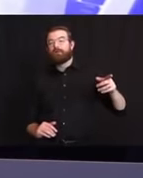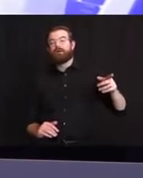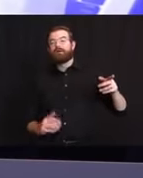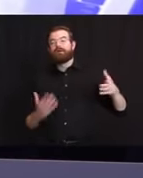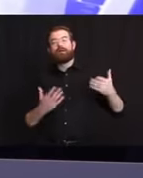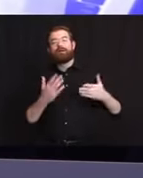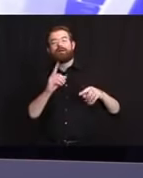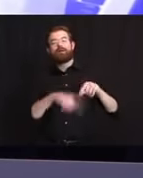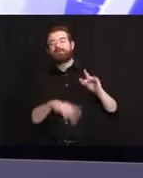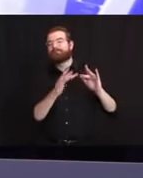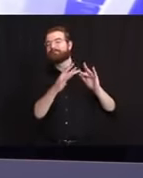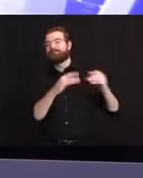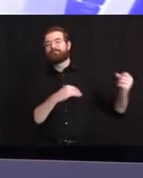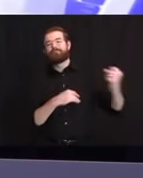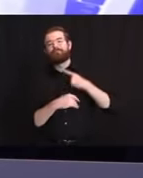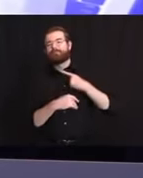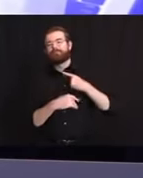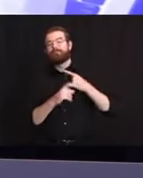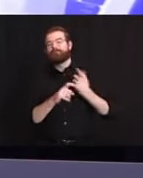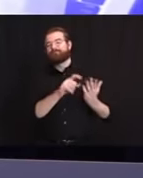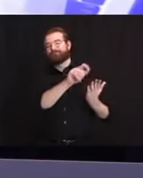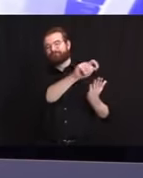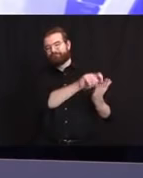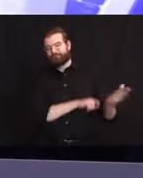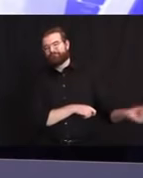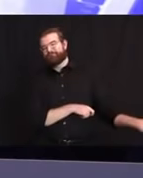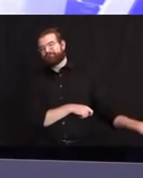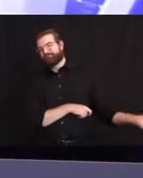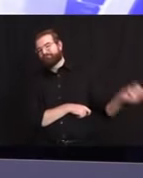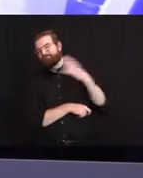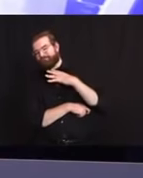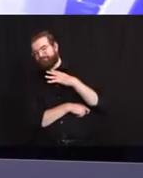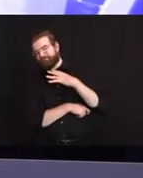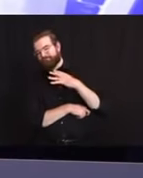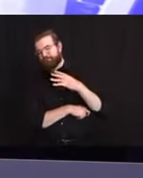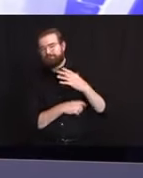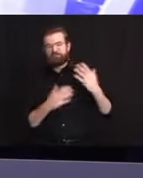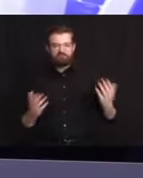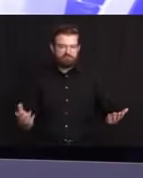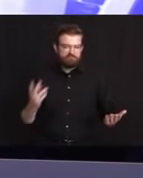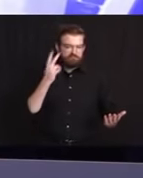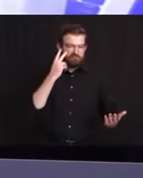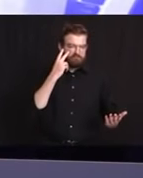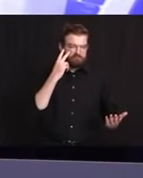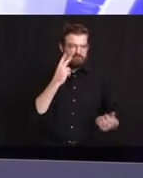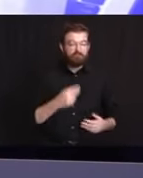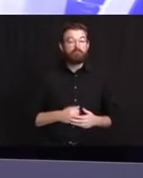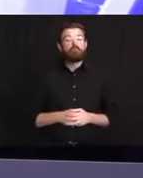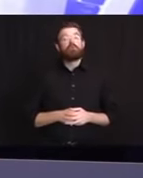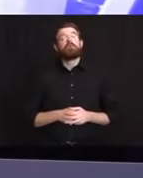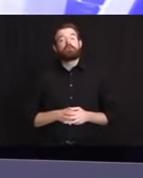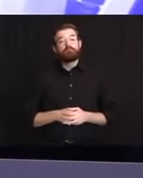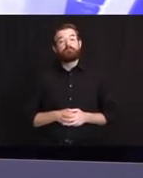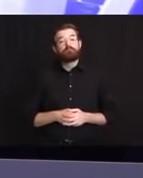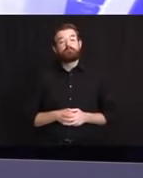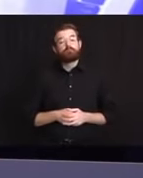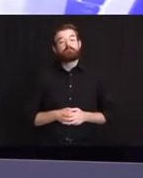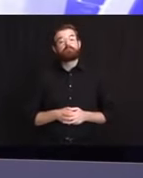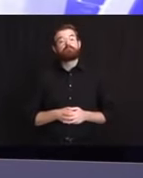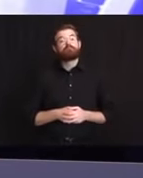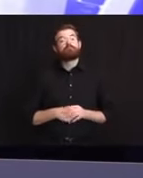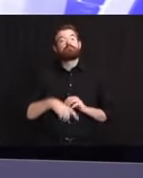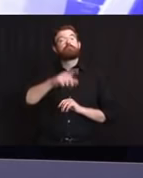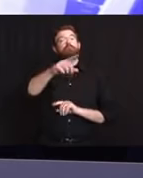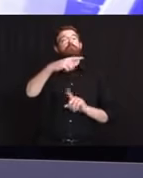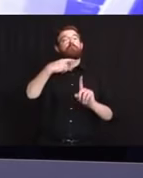daily percent positivity as of July 16th is 2.80 for New Jersey.